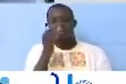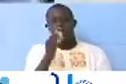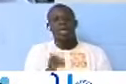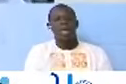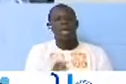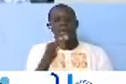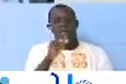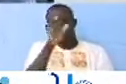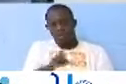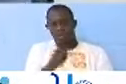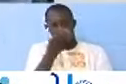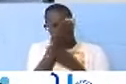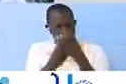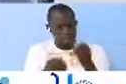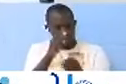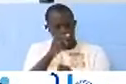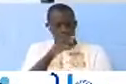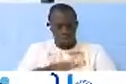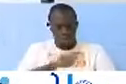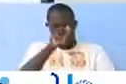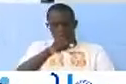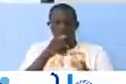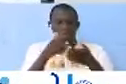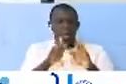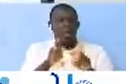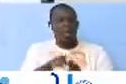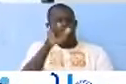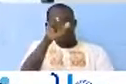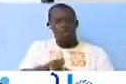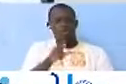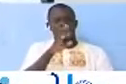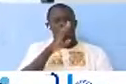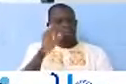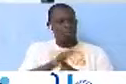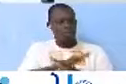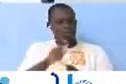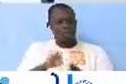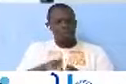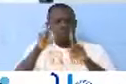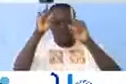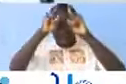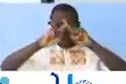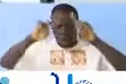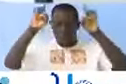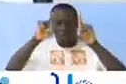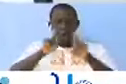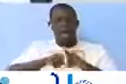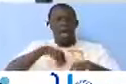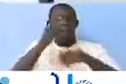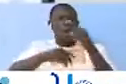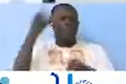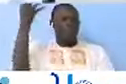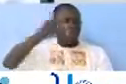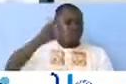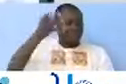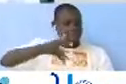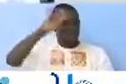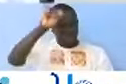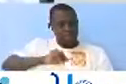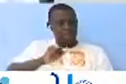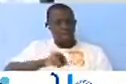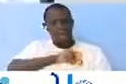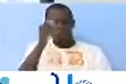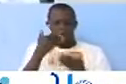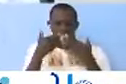Mungu sadi nzo samana almost 15 years. Someone who was bringing cattle for almost 15 years. He ina nikuwa kujina abula. And you tell the